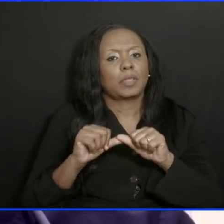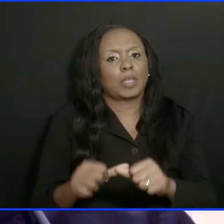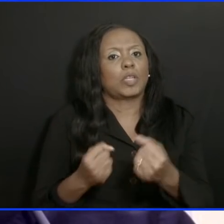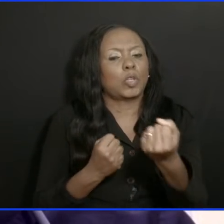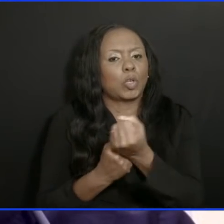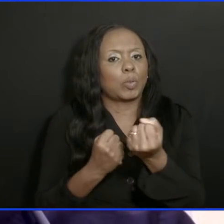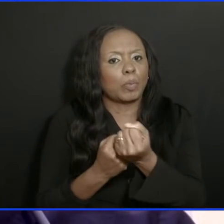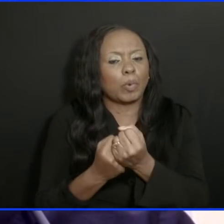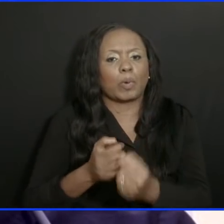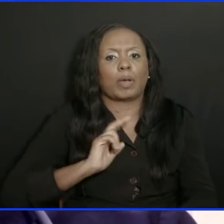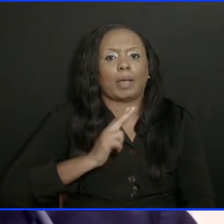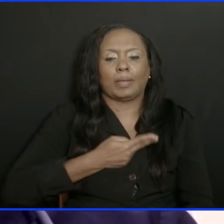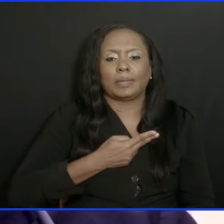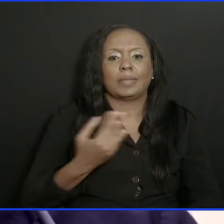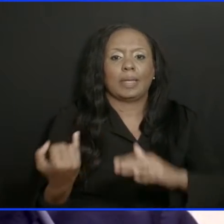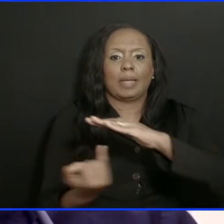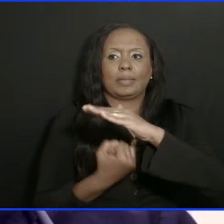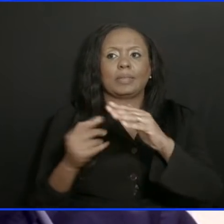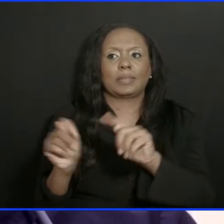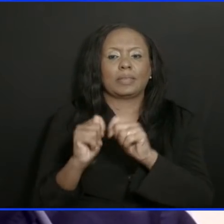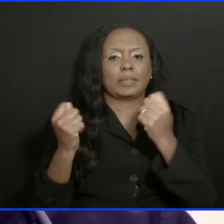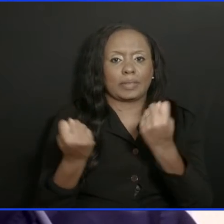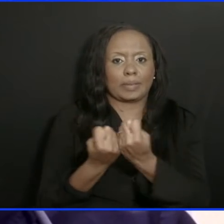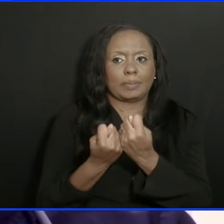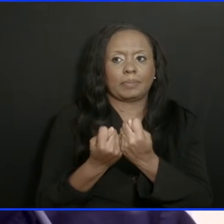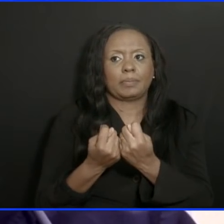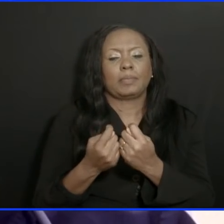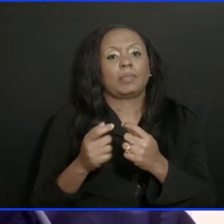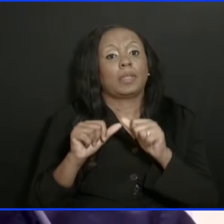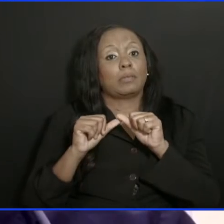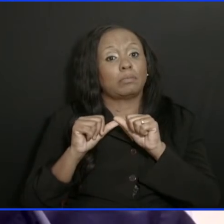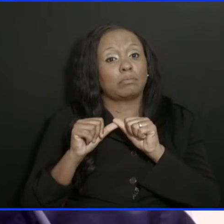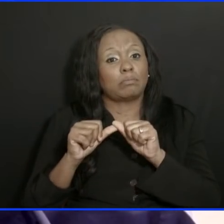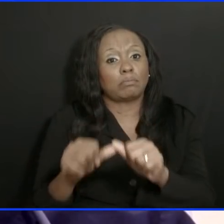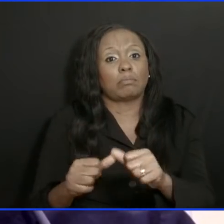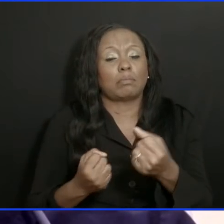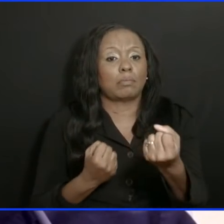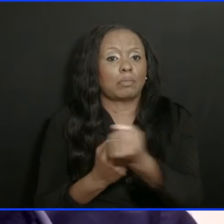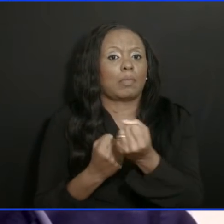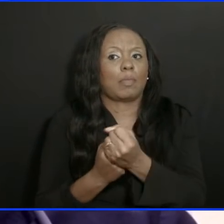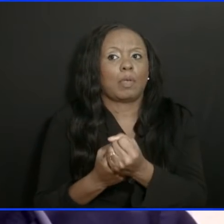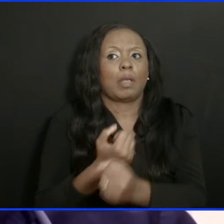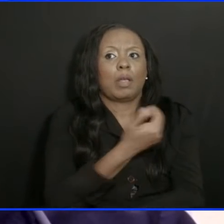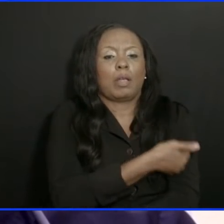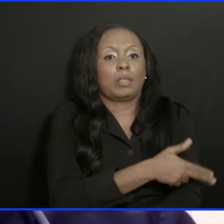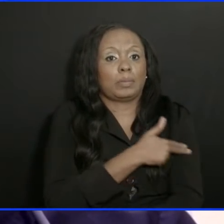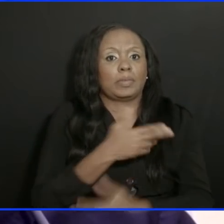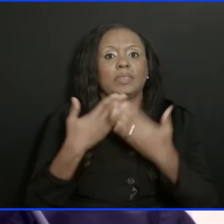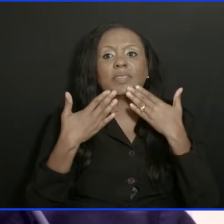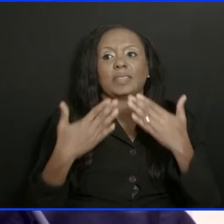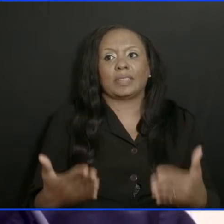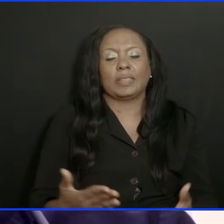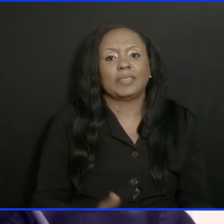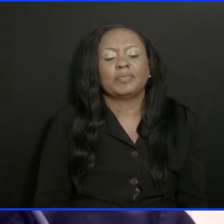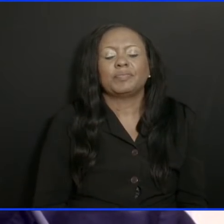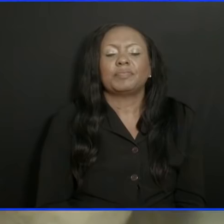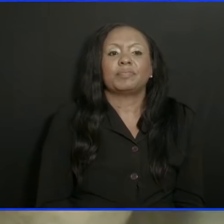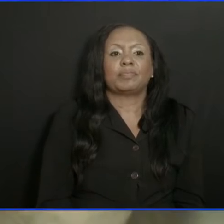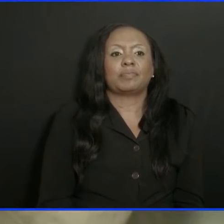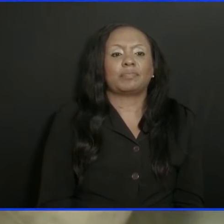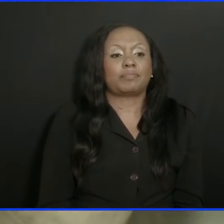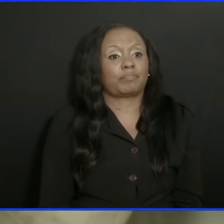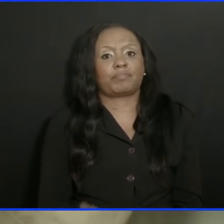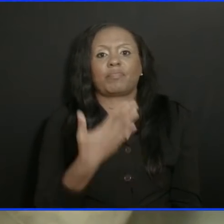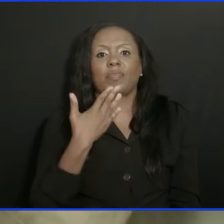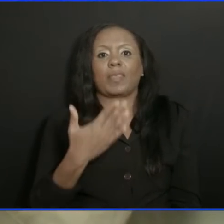certainly in the isolation team, and also continue to support us certainly at the hospital level. Thank you. And thank you